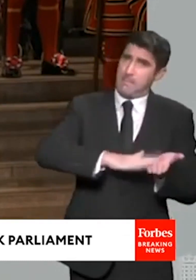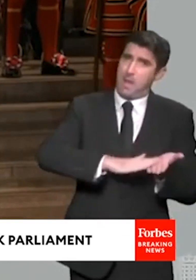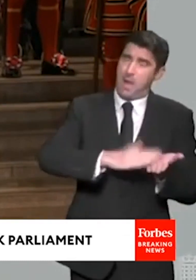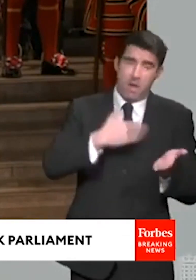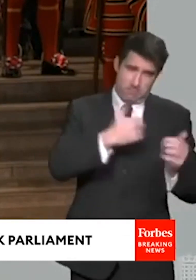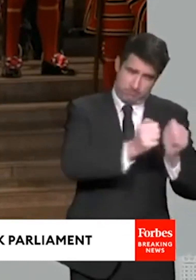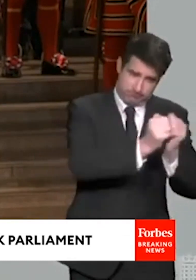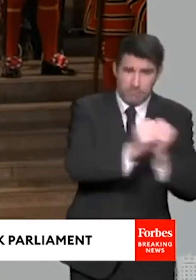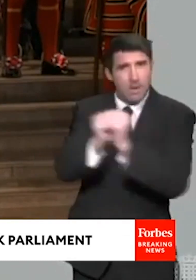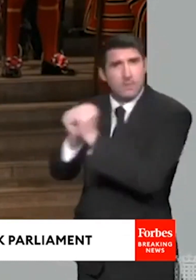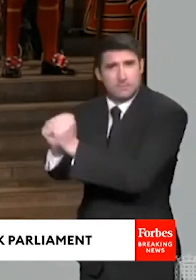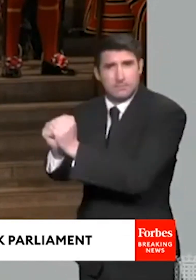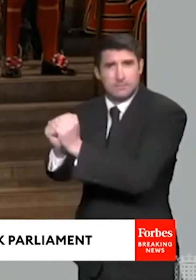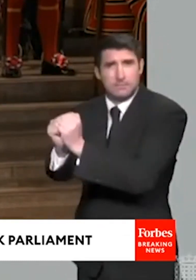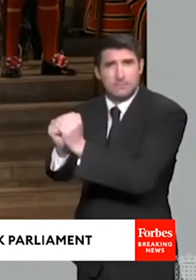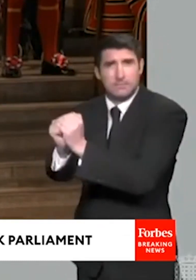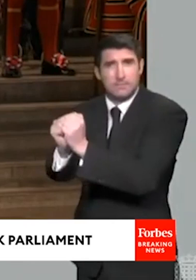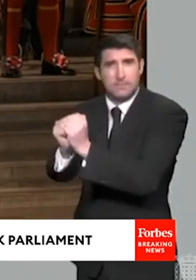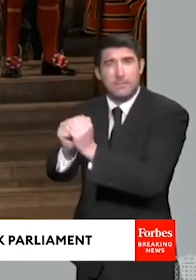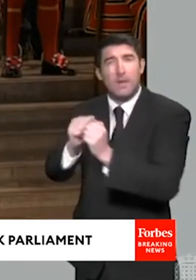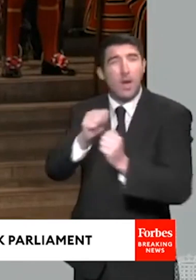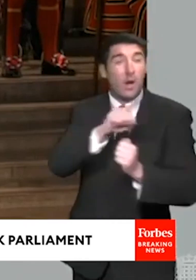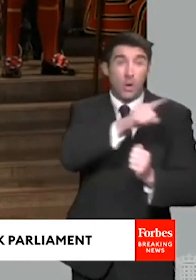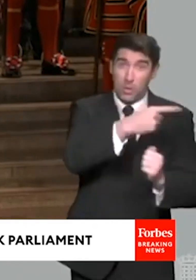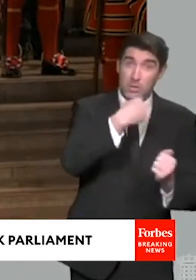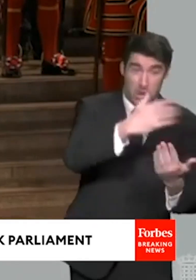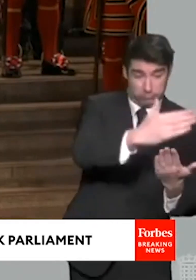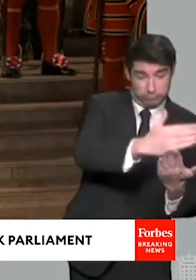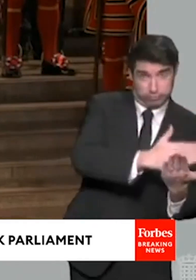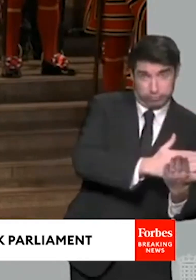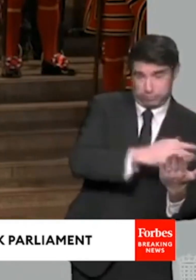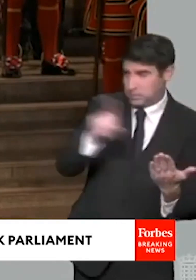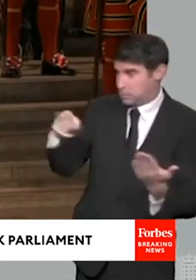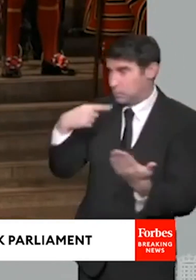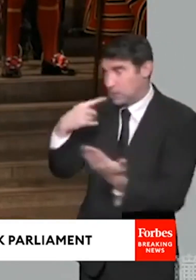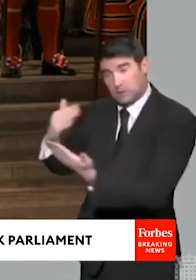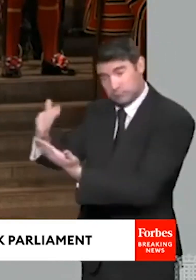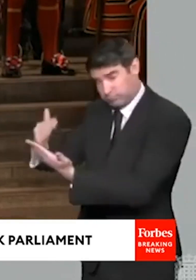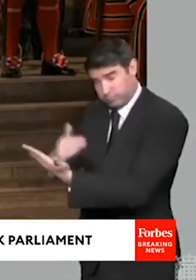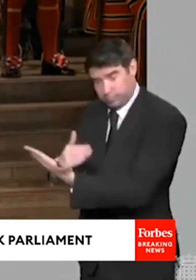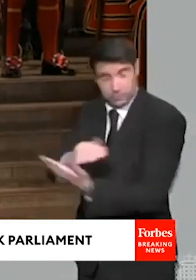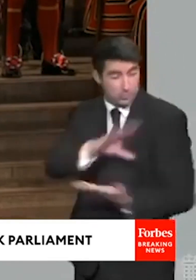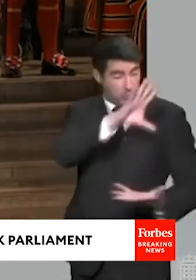encompass what our late sovereign, my beloved mother, the Queen, meant to us all.